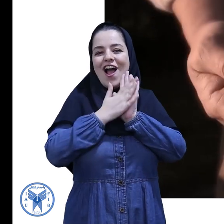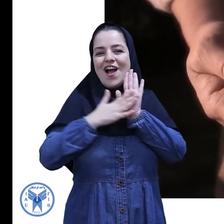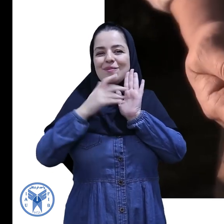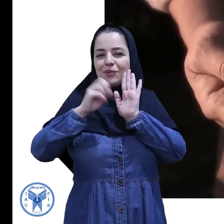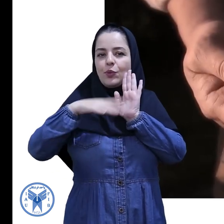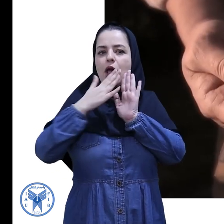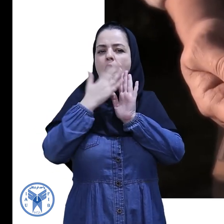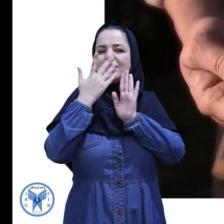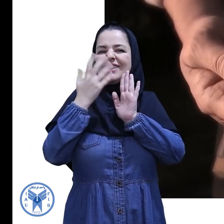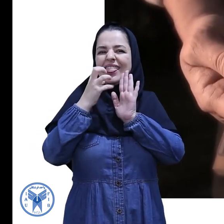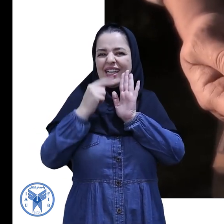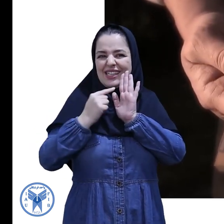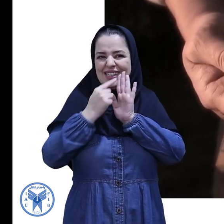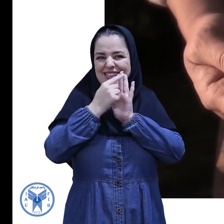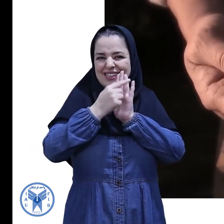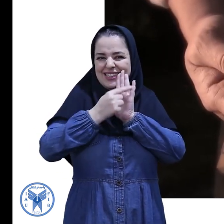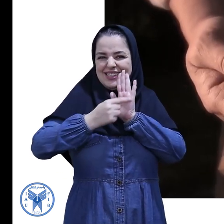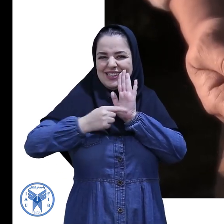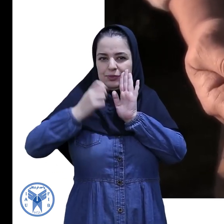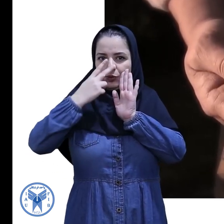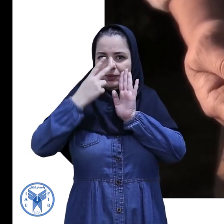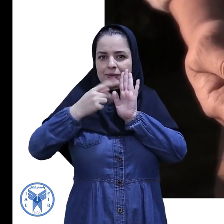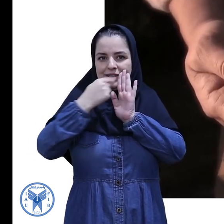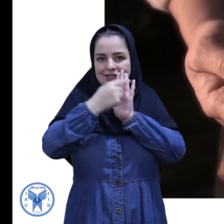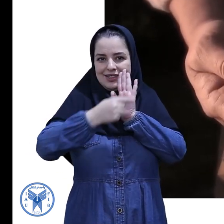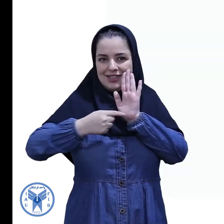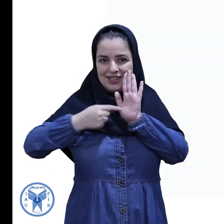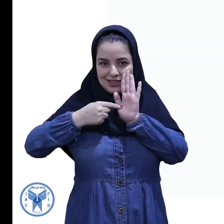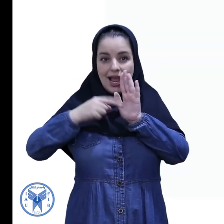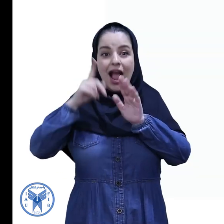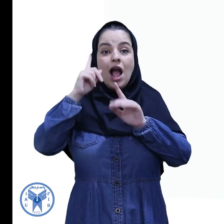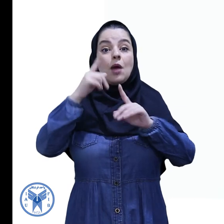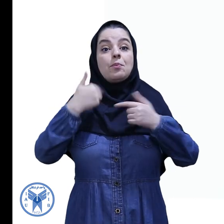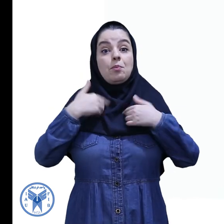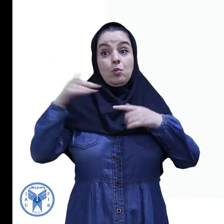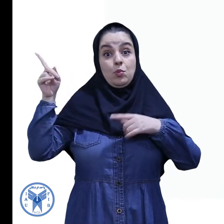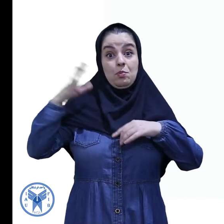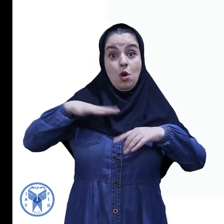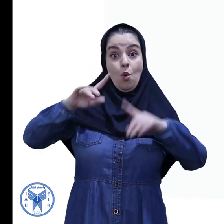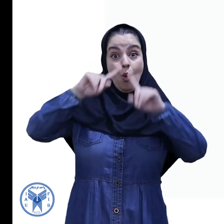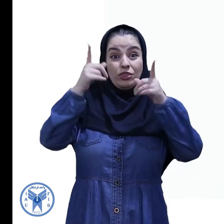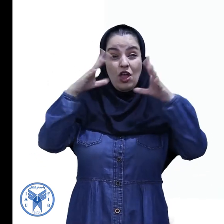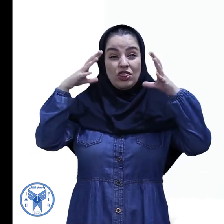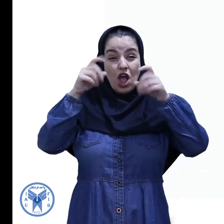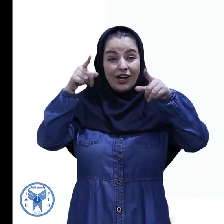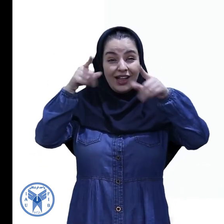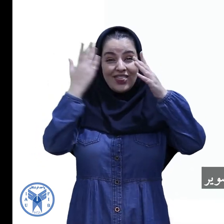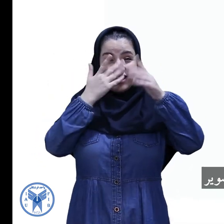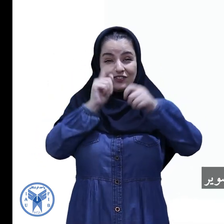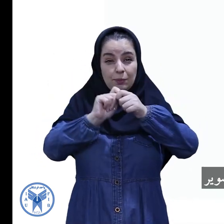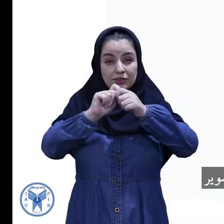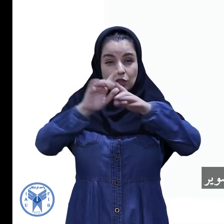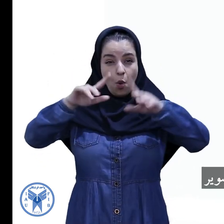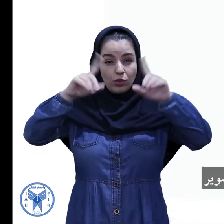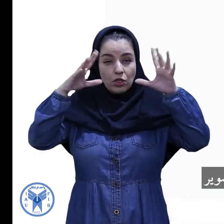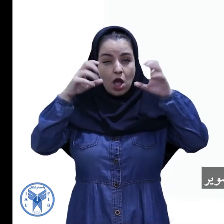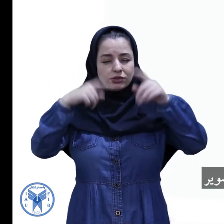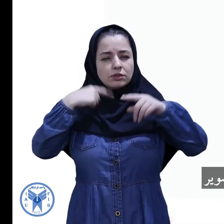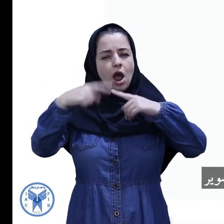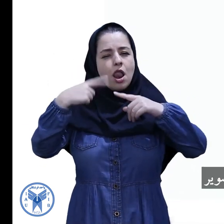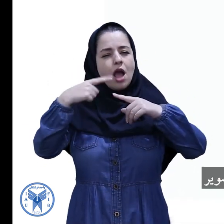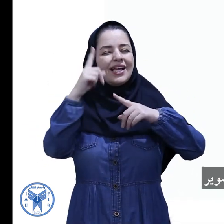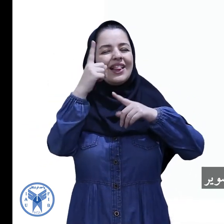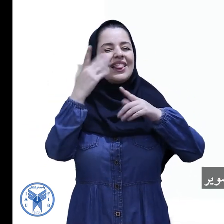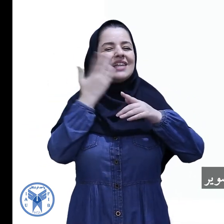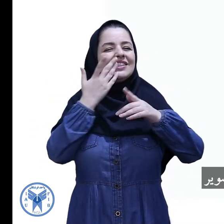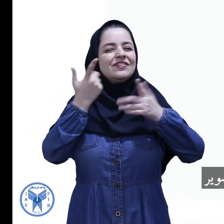see the paper darkening. So it makes sense that he would want to make pictures in a camera obscura. After all, camera